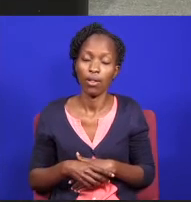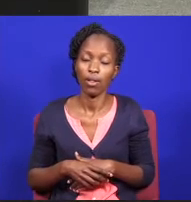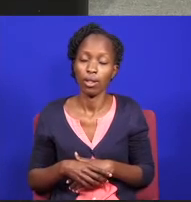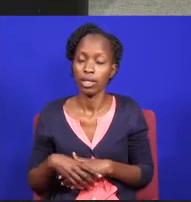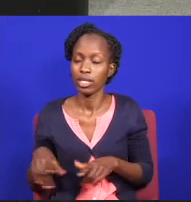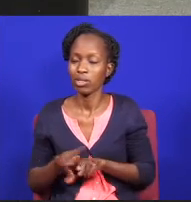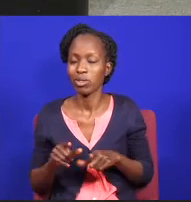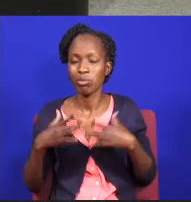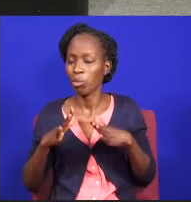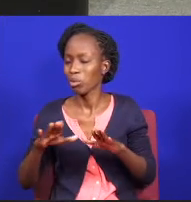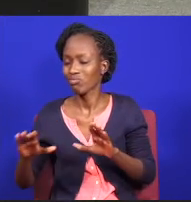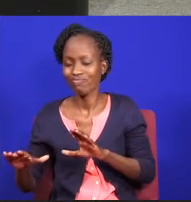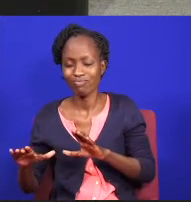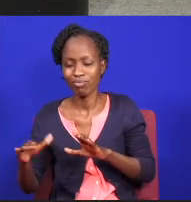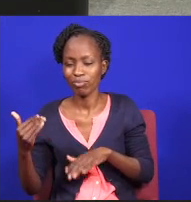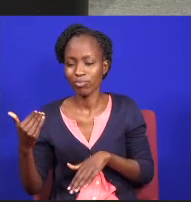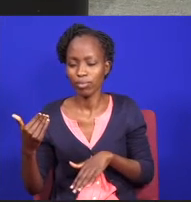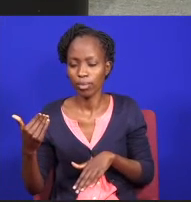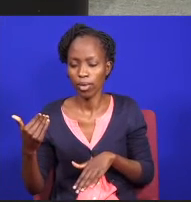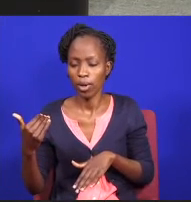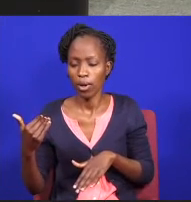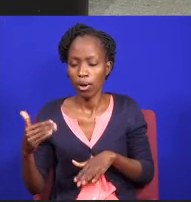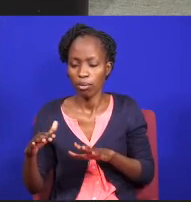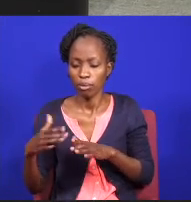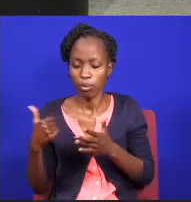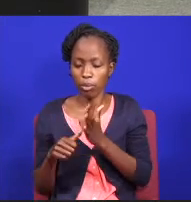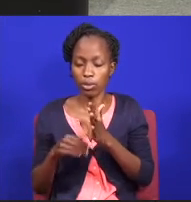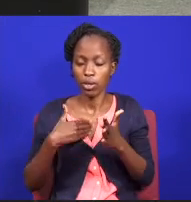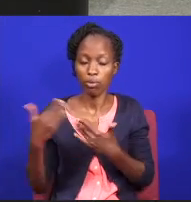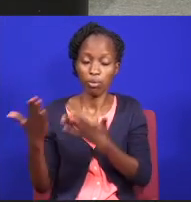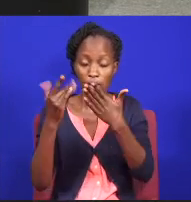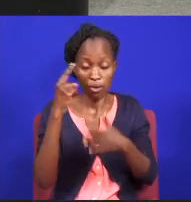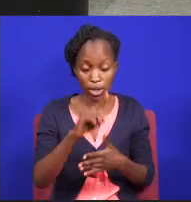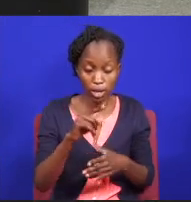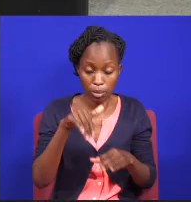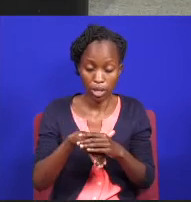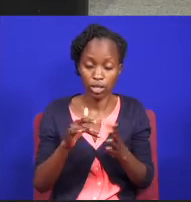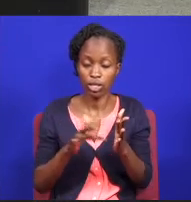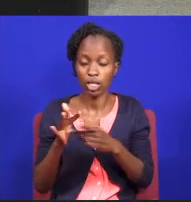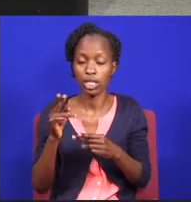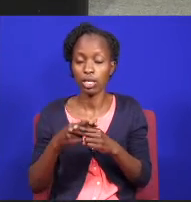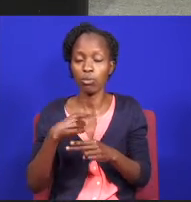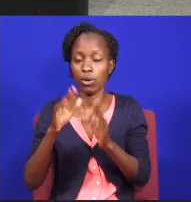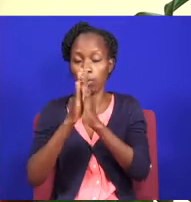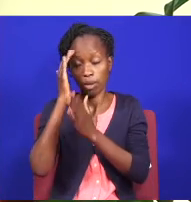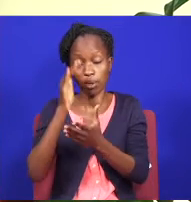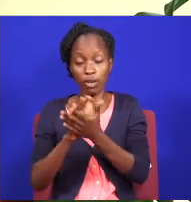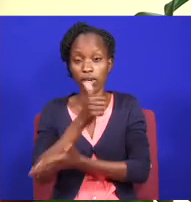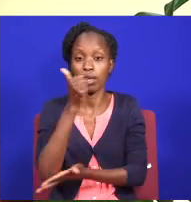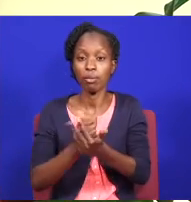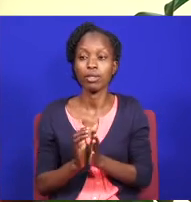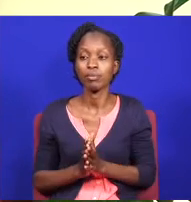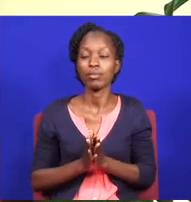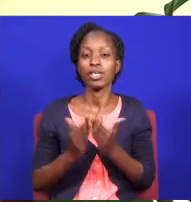struggled in their life, Lord, provide for them. In Jesus' name we pray and believe. Amen. Amen. Amen. Amen. Thank you for